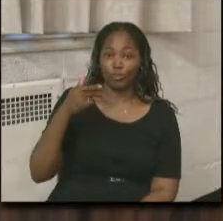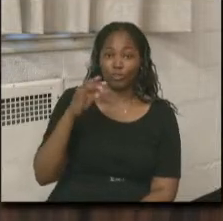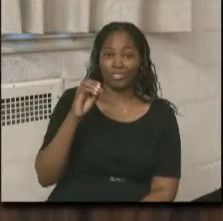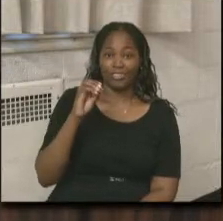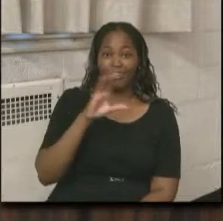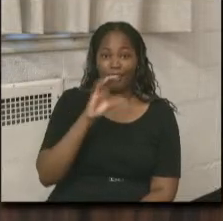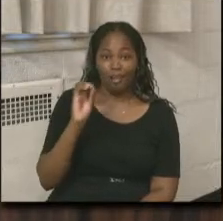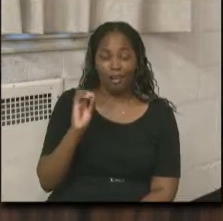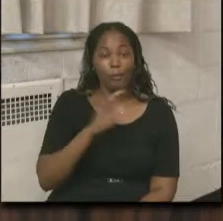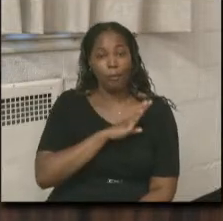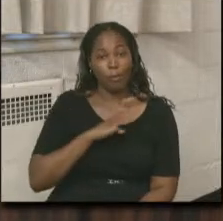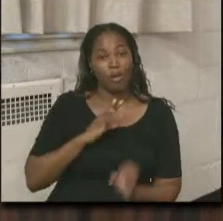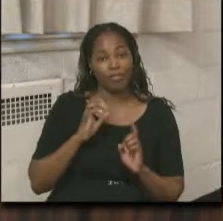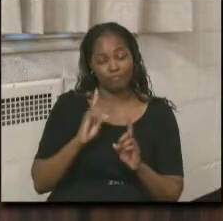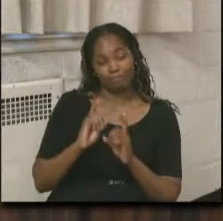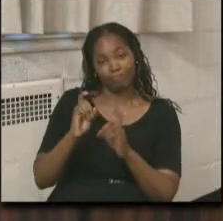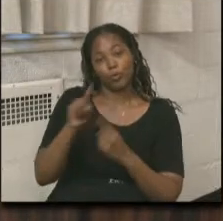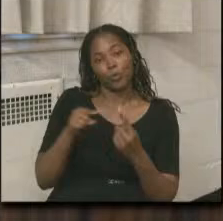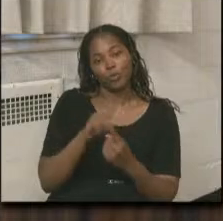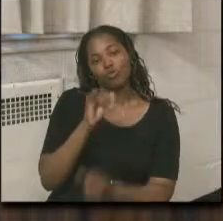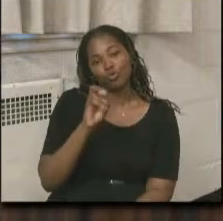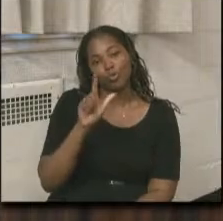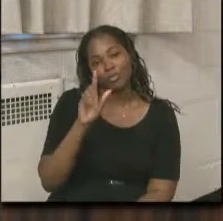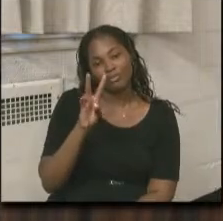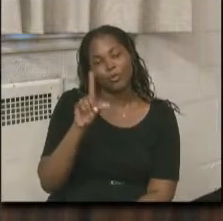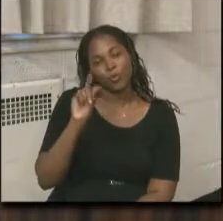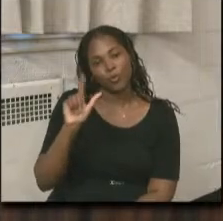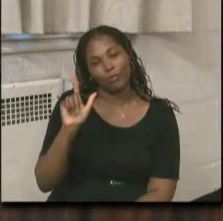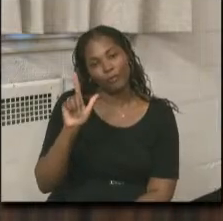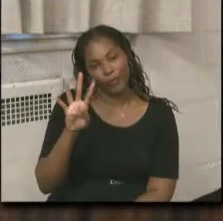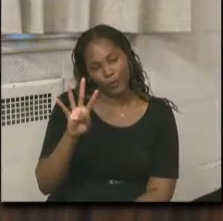June 27th, 2024. Thank you.